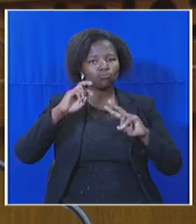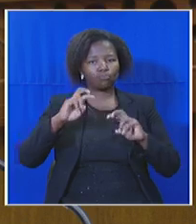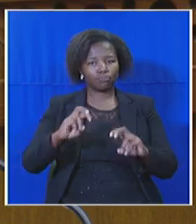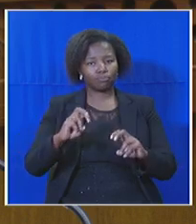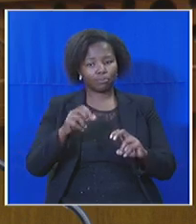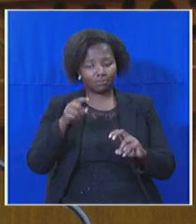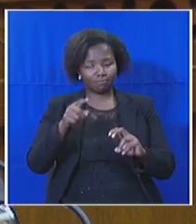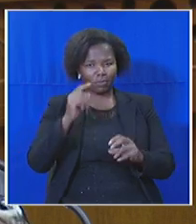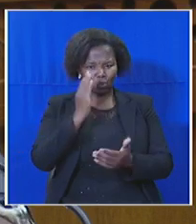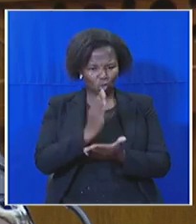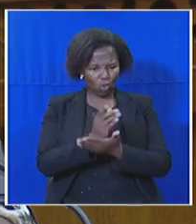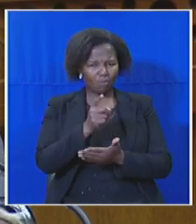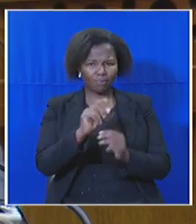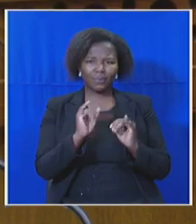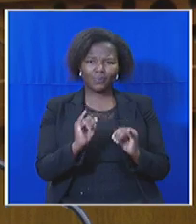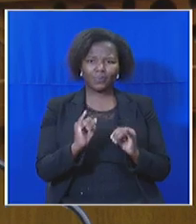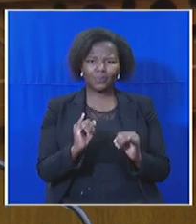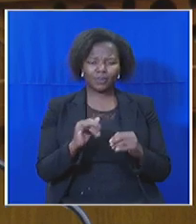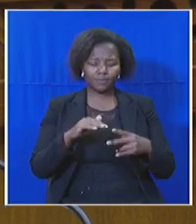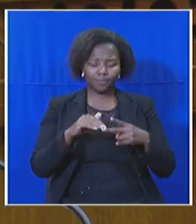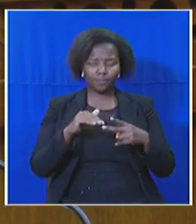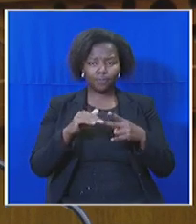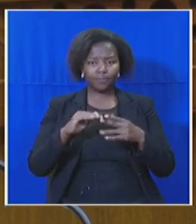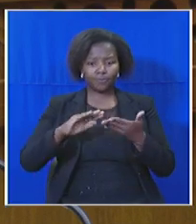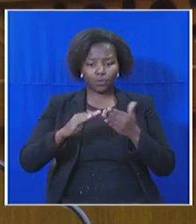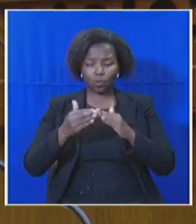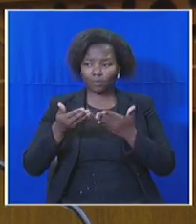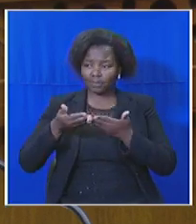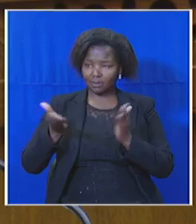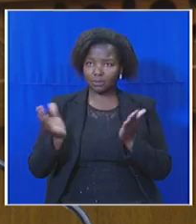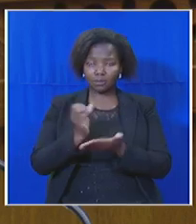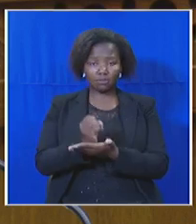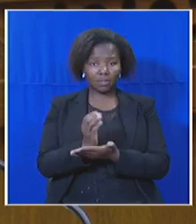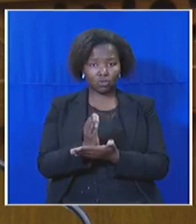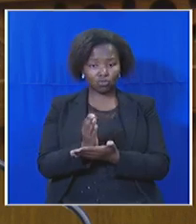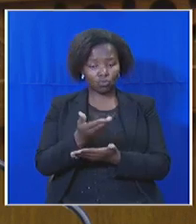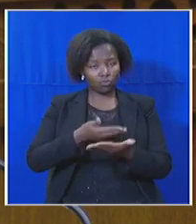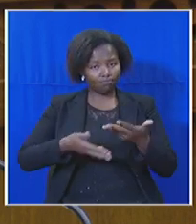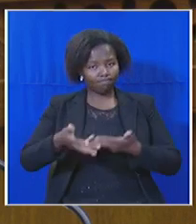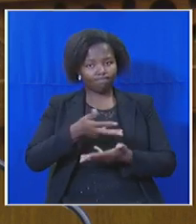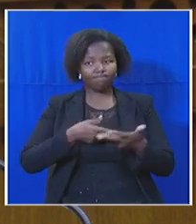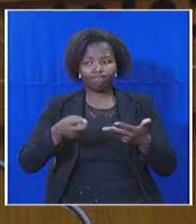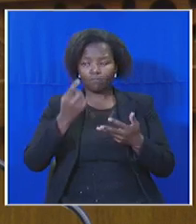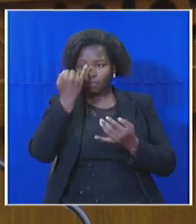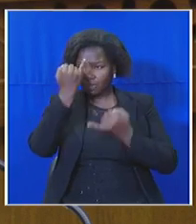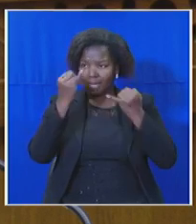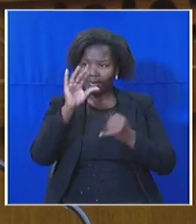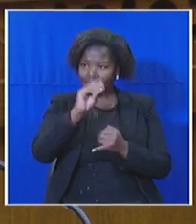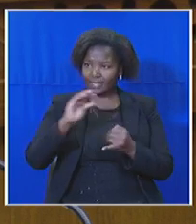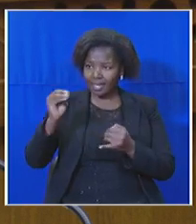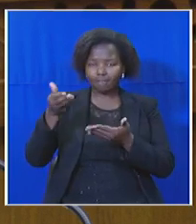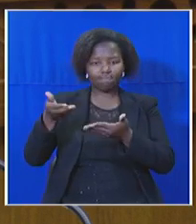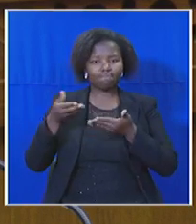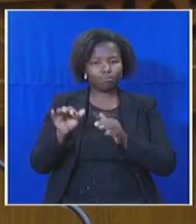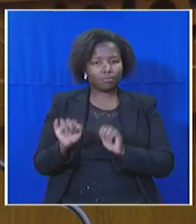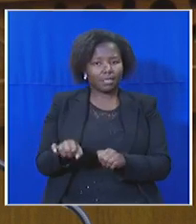evil scourge. We shall engage society to share with us its wisdom as we look for ways and